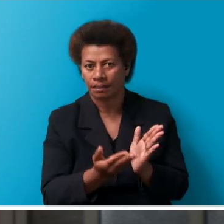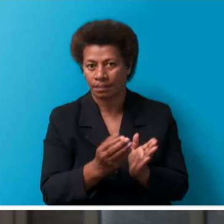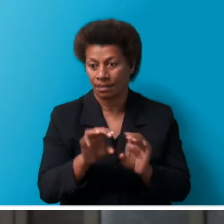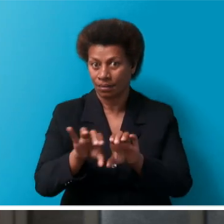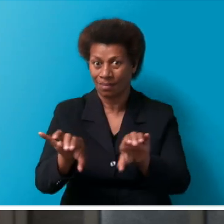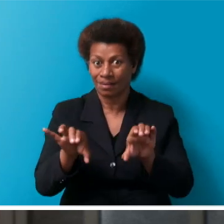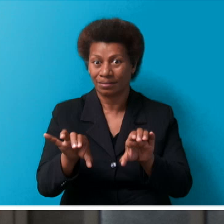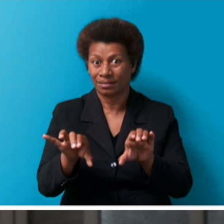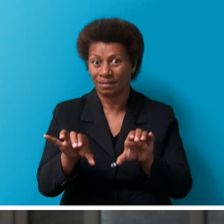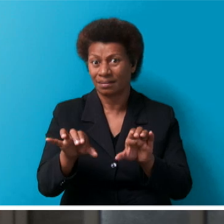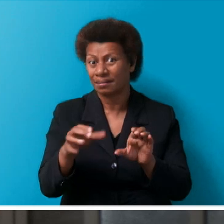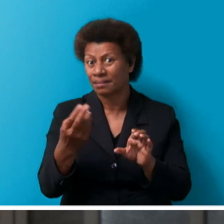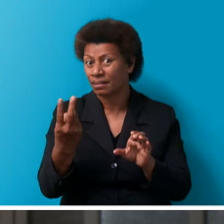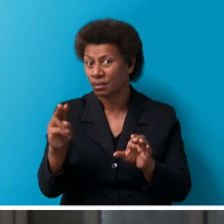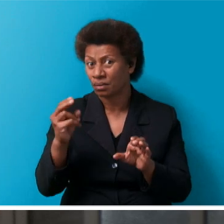Act